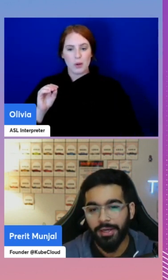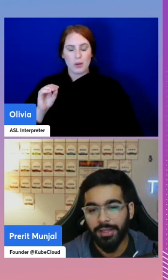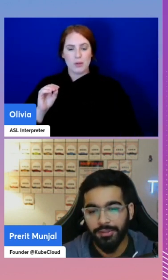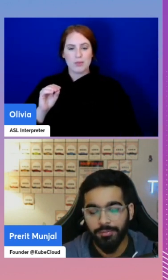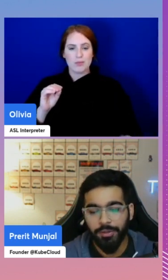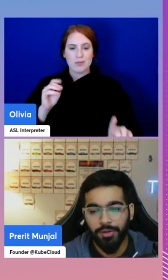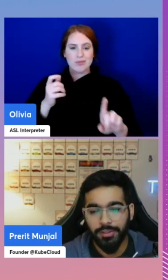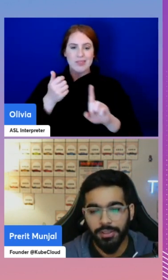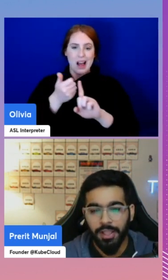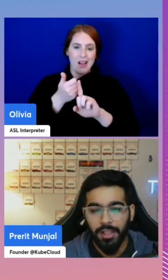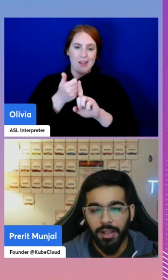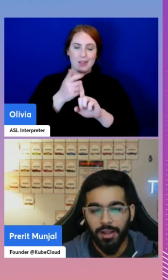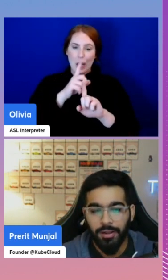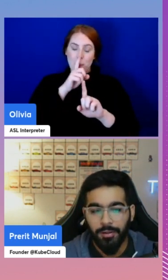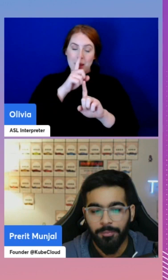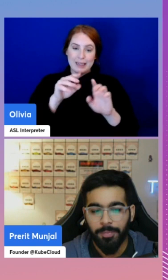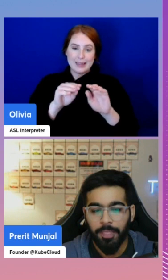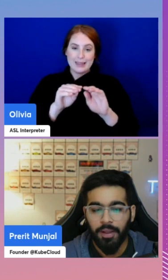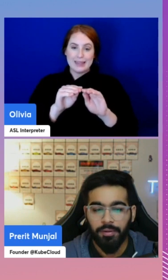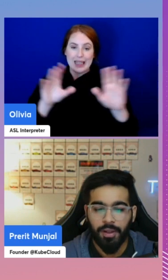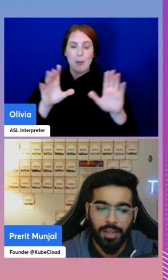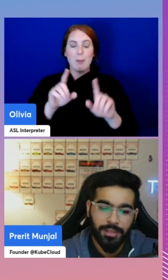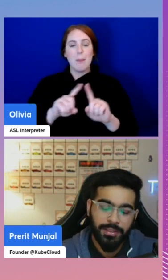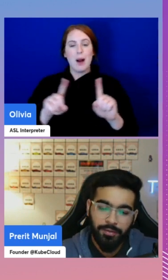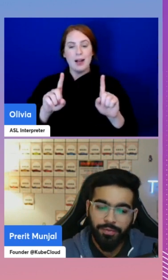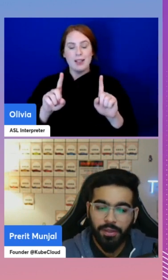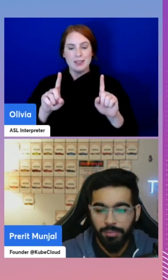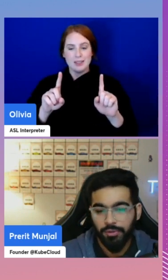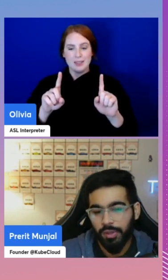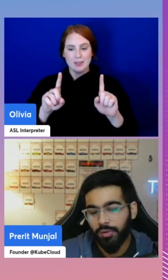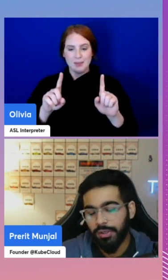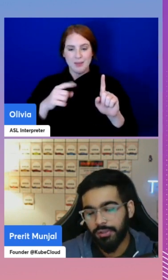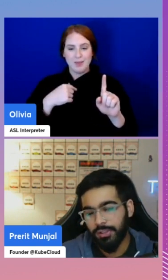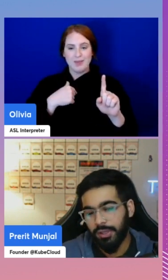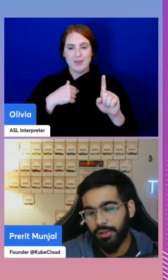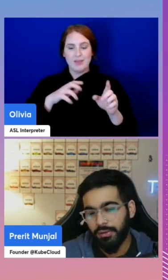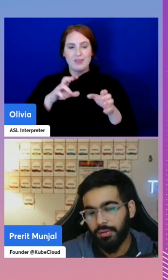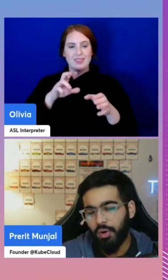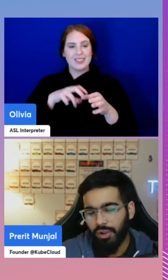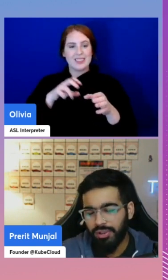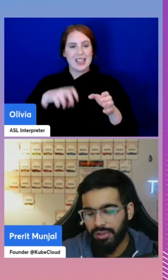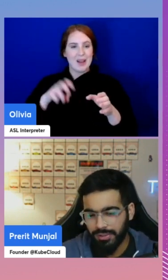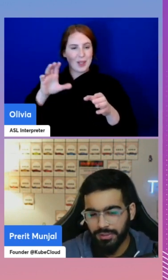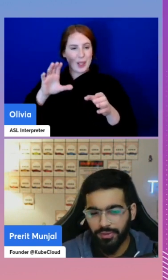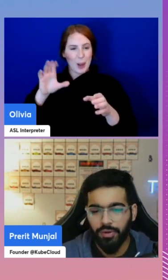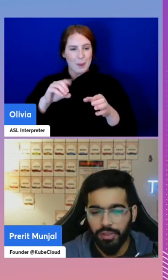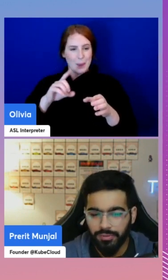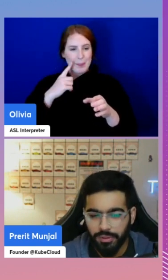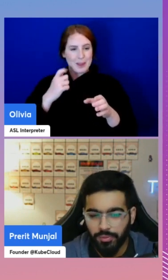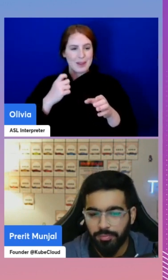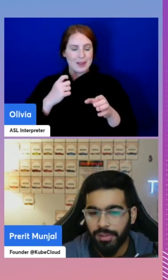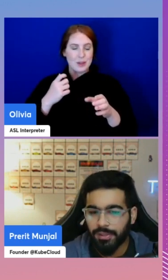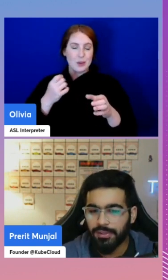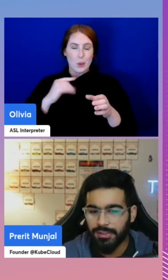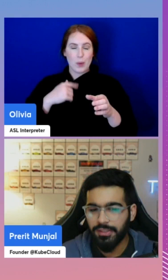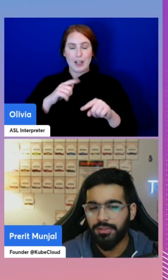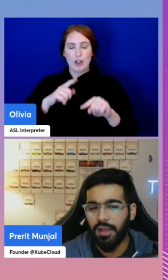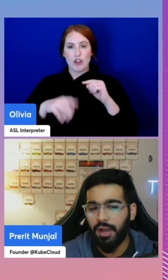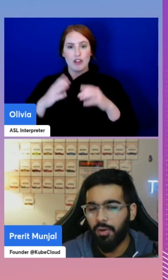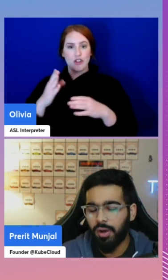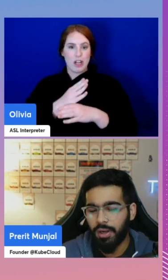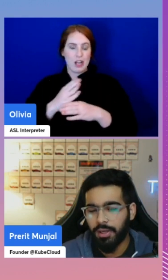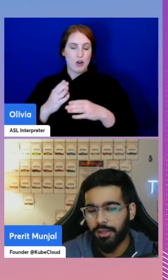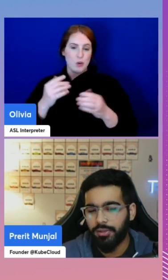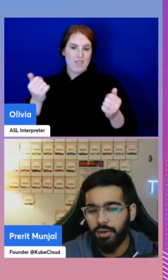elaborated architecture, because uh, uh, as I left the company, so I couldn't share all the necessary knowledge with you. But this